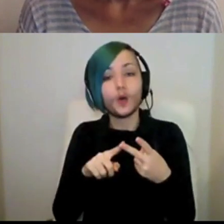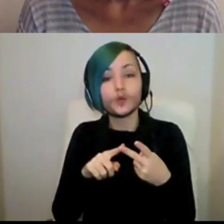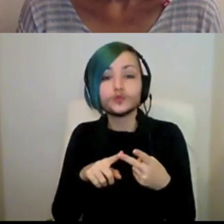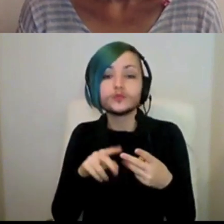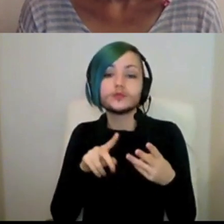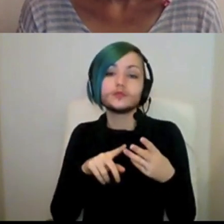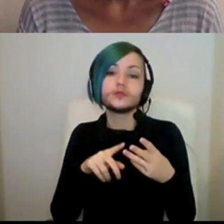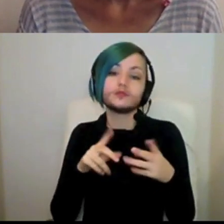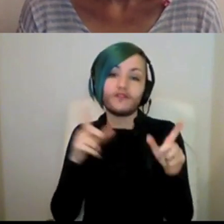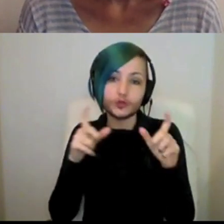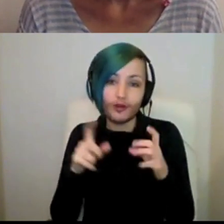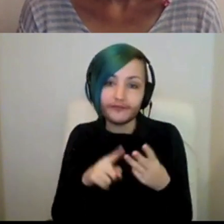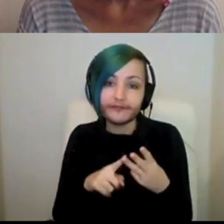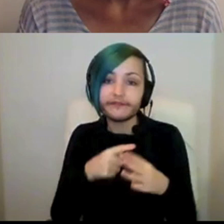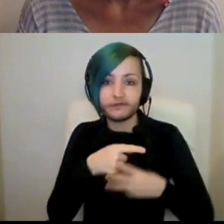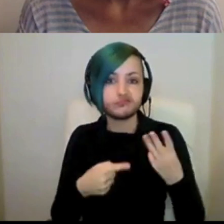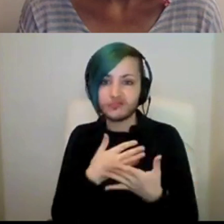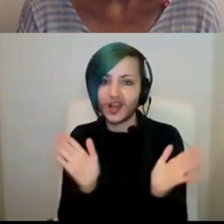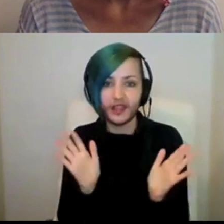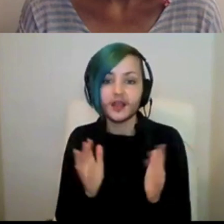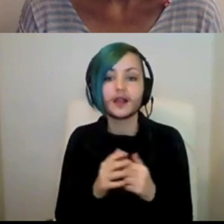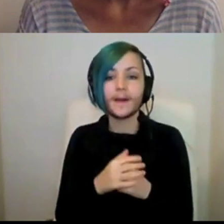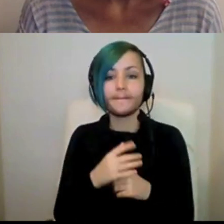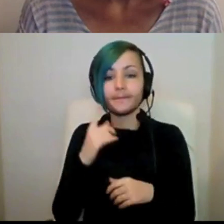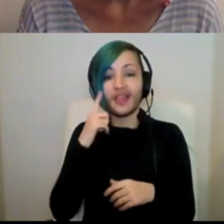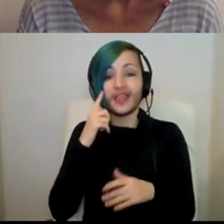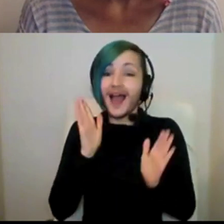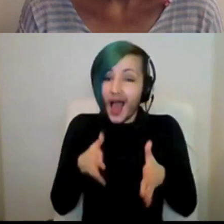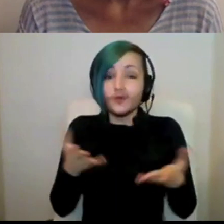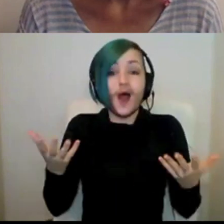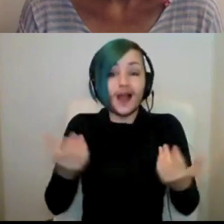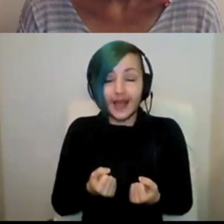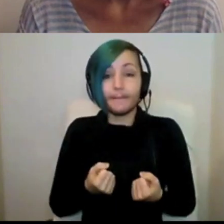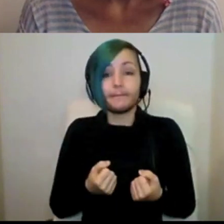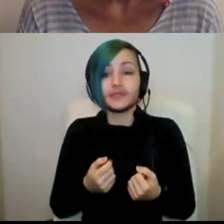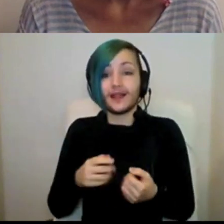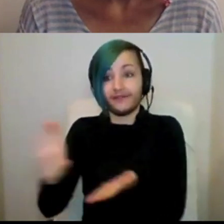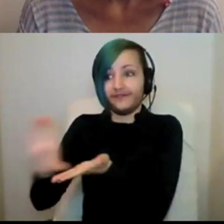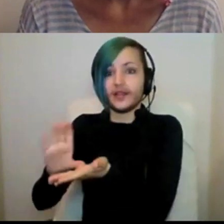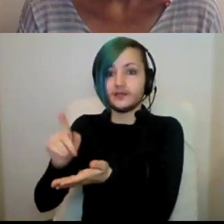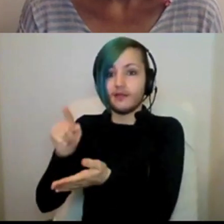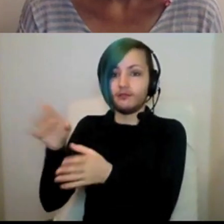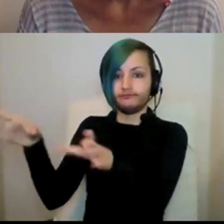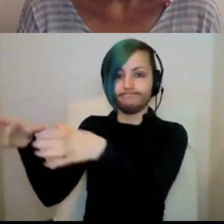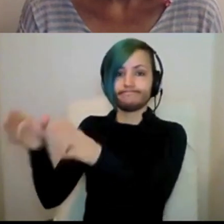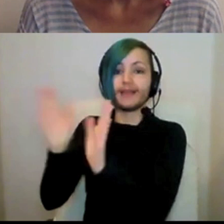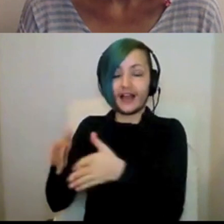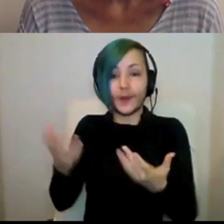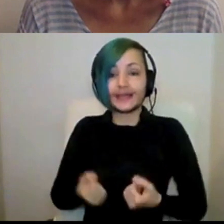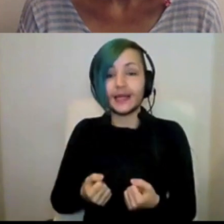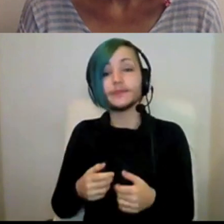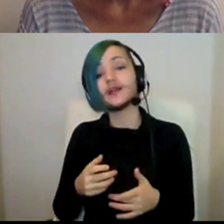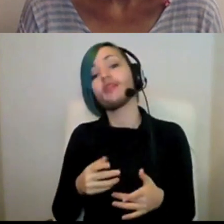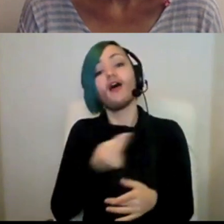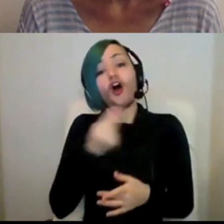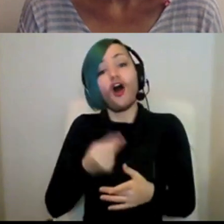use photographs, we use everything. But I think just accepting that there is a role for the artist facilitator, the support.